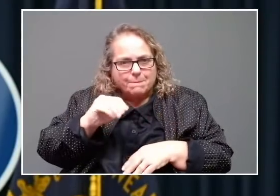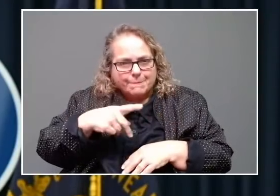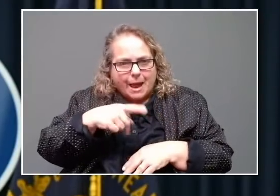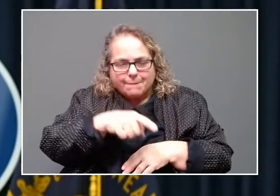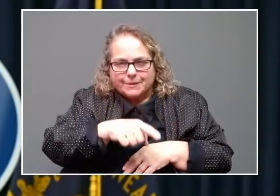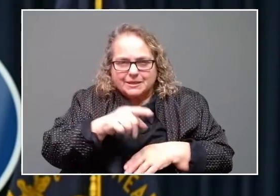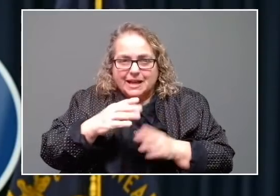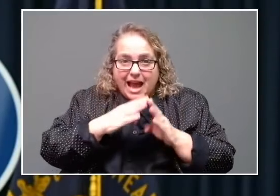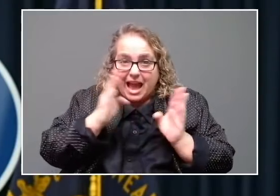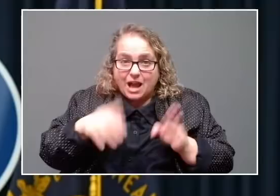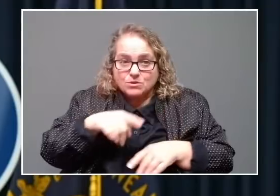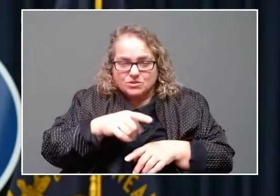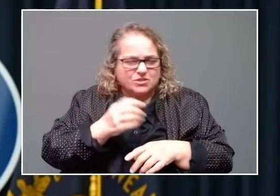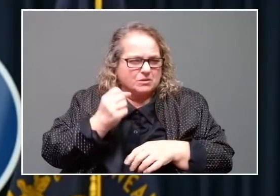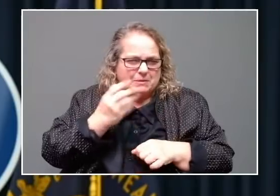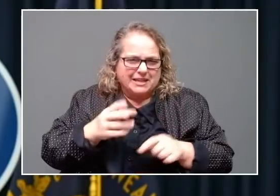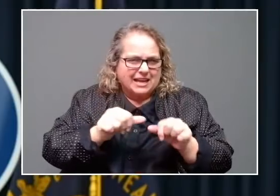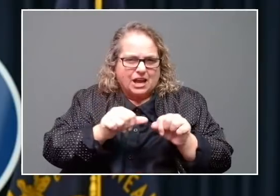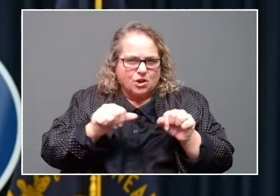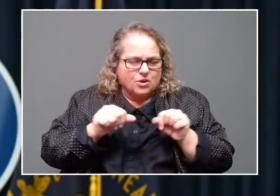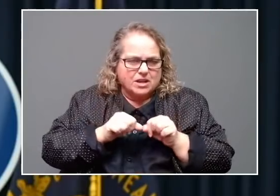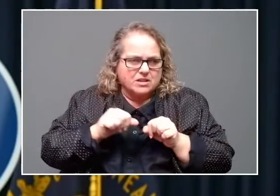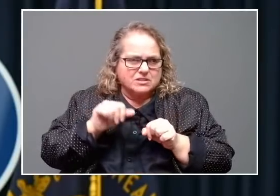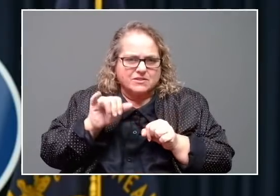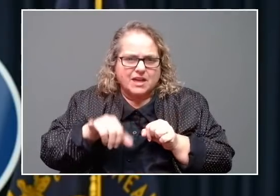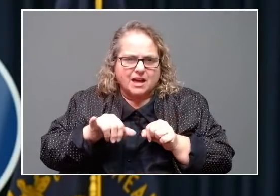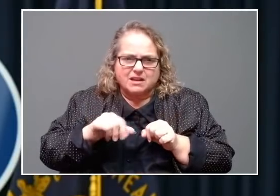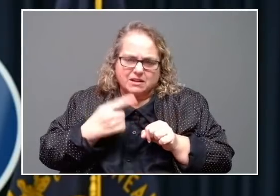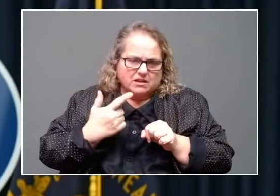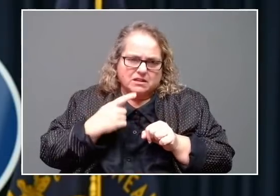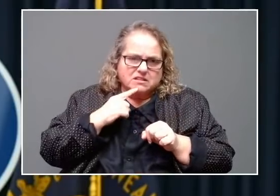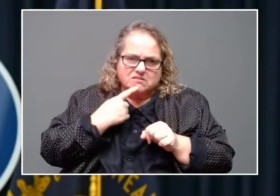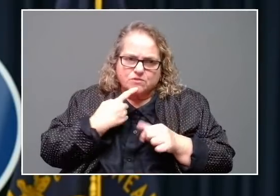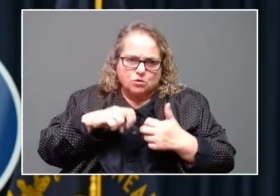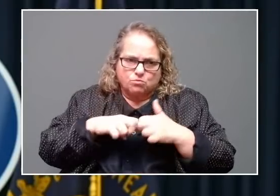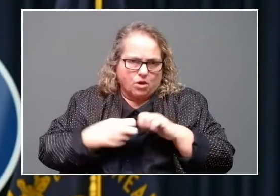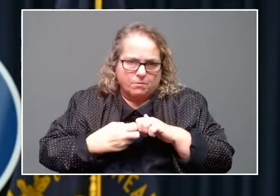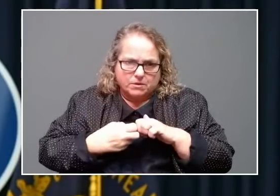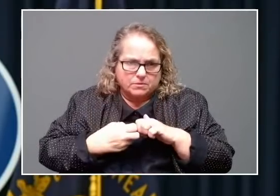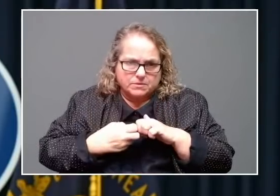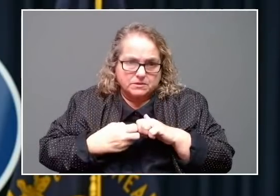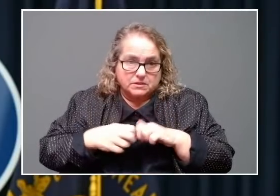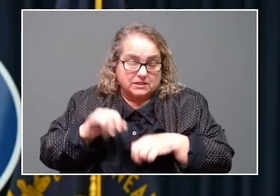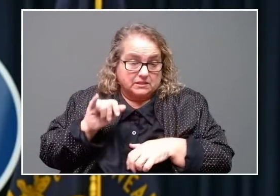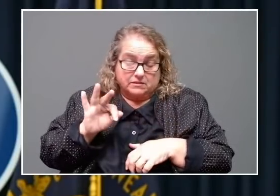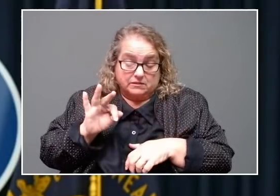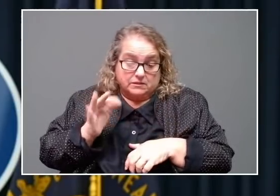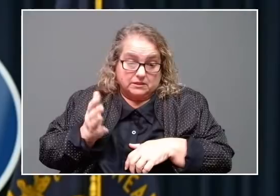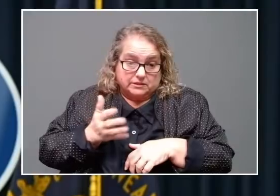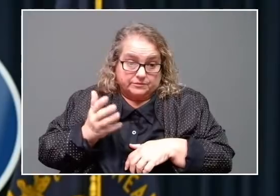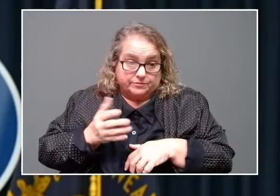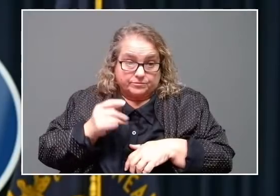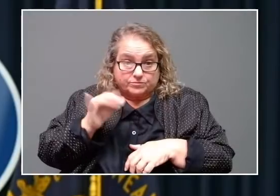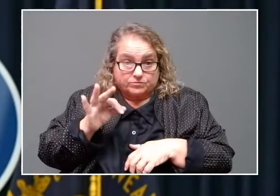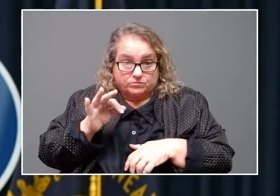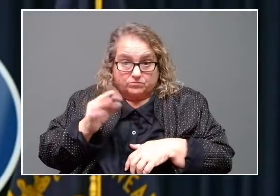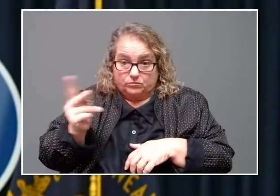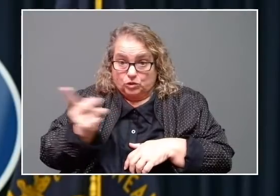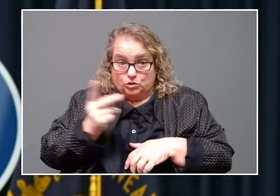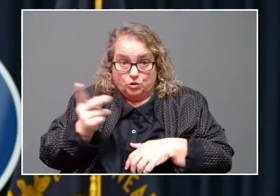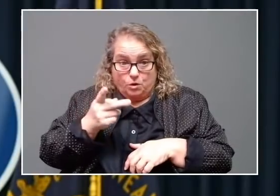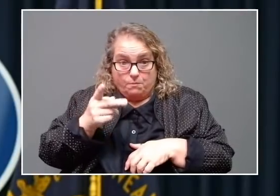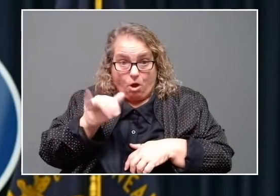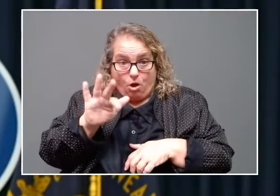certainly areas that are severely problematic. Now, I mean, if the two parties could sit down